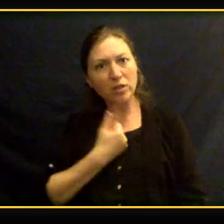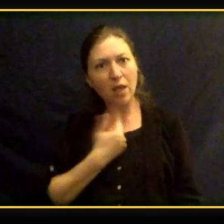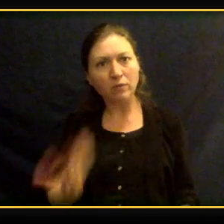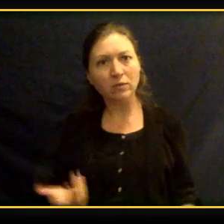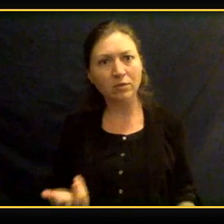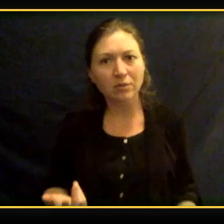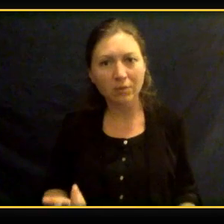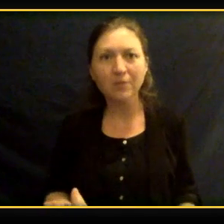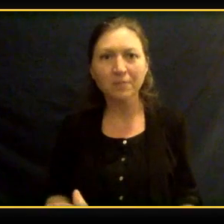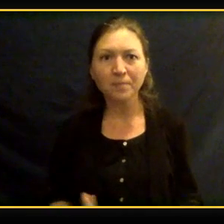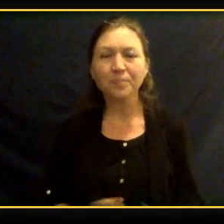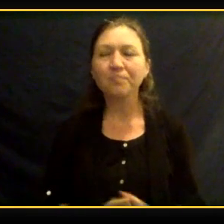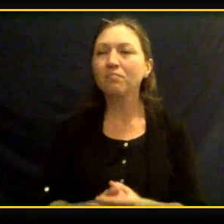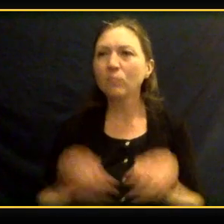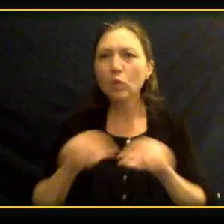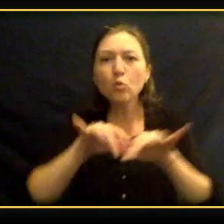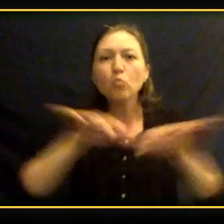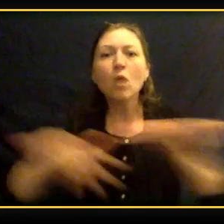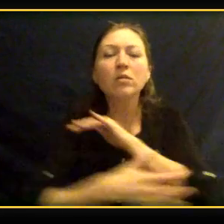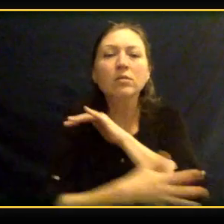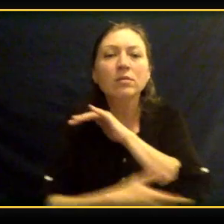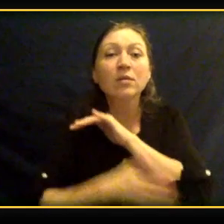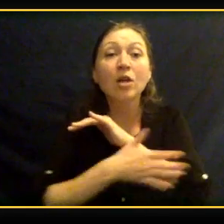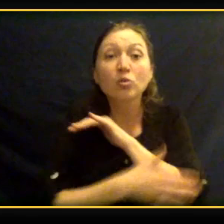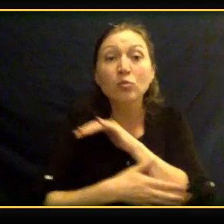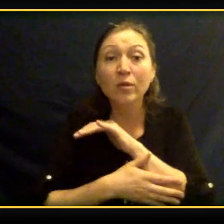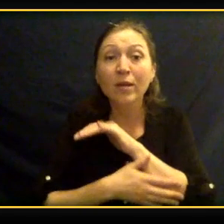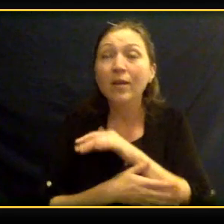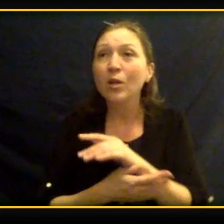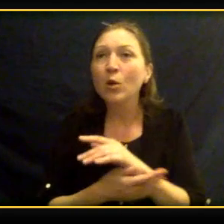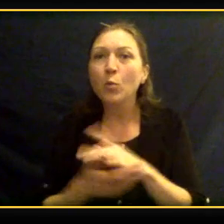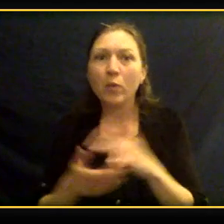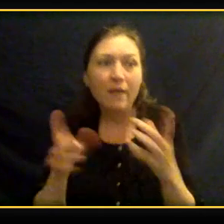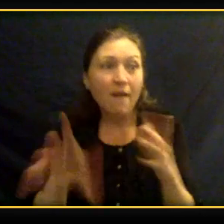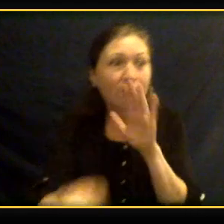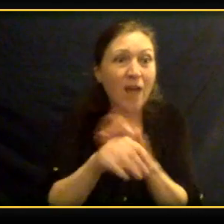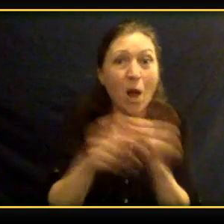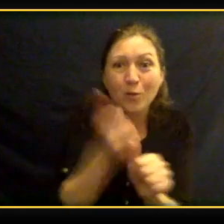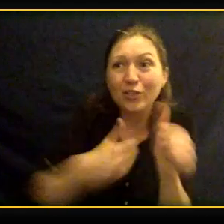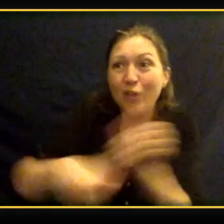the country found ourselves, and one of the first people we found was Judy Heumann.